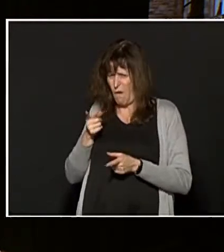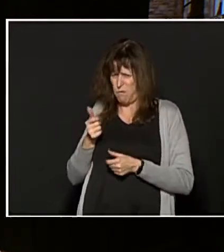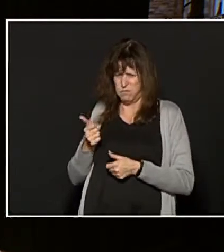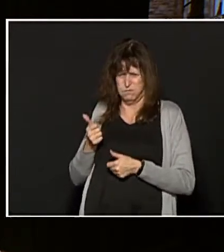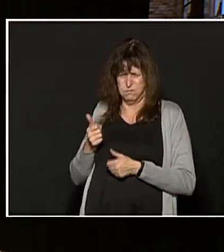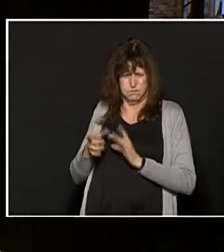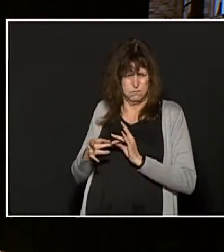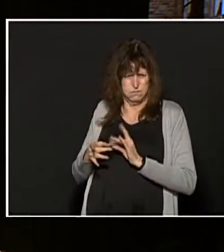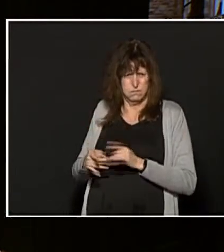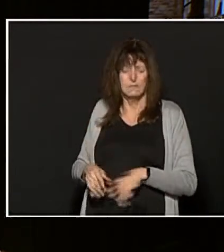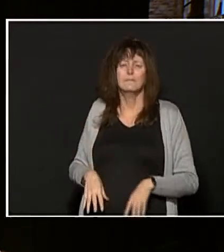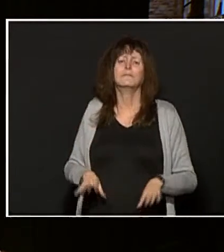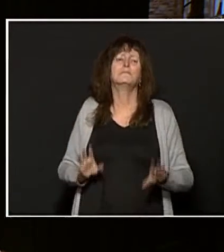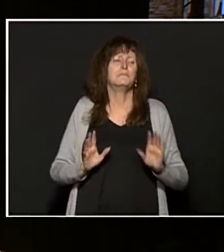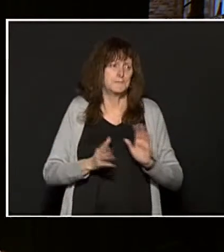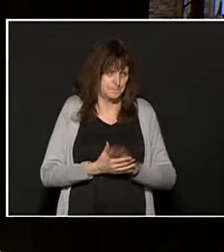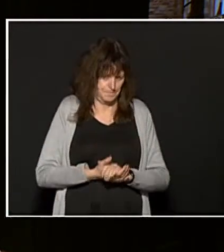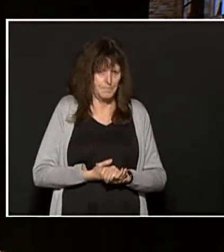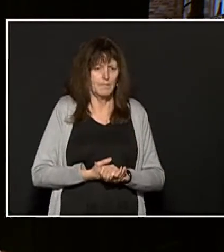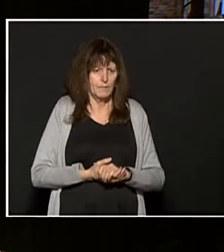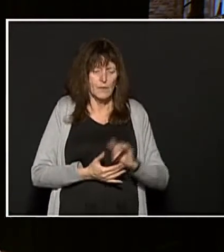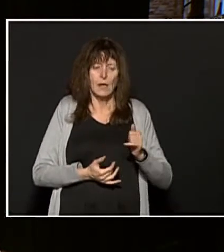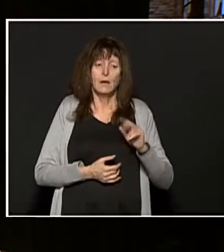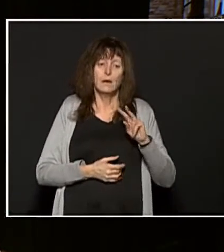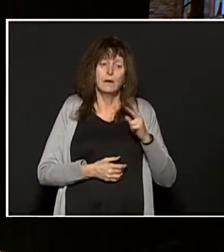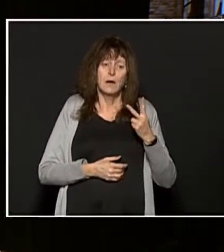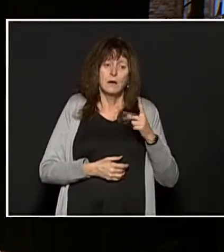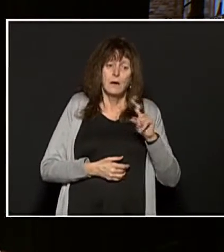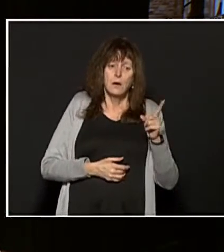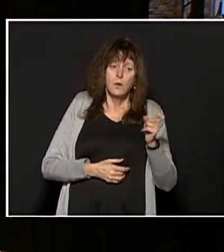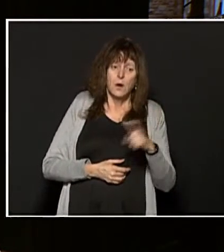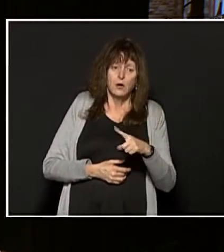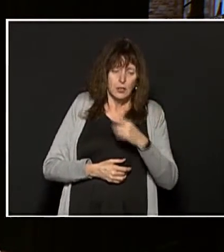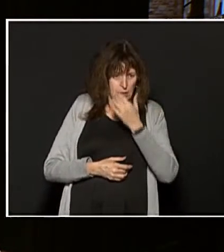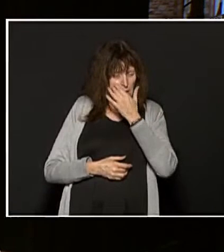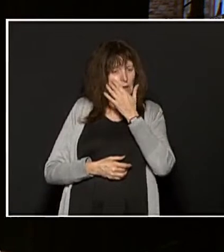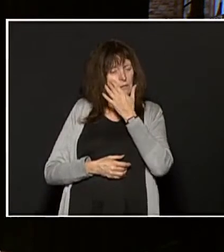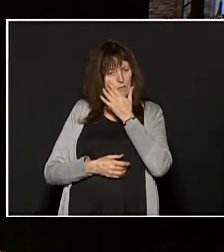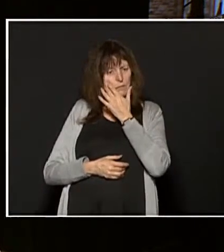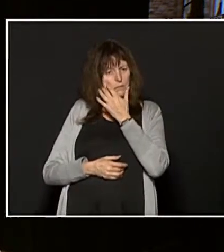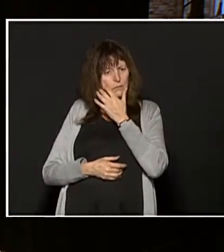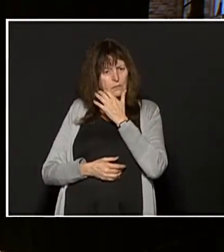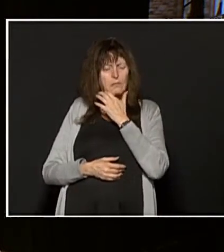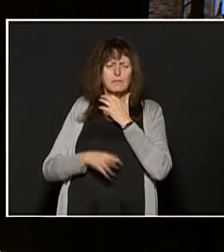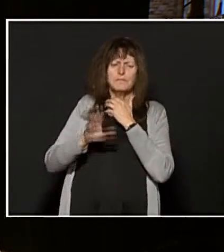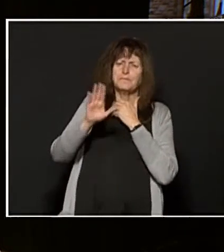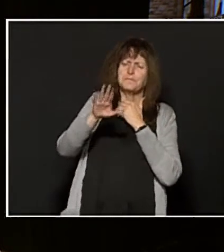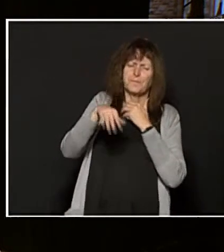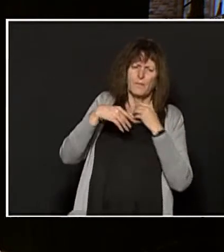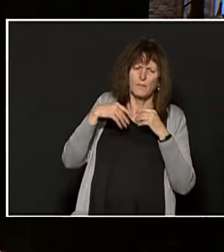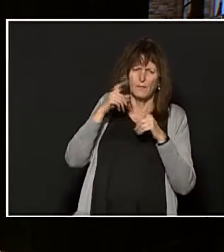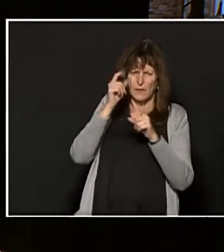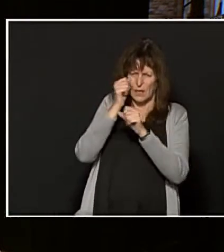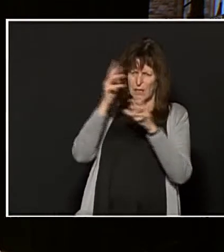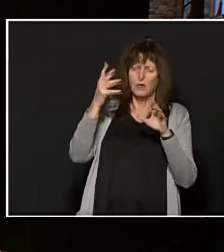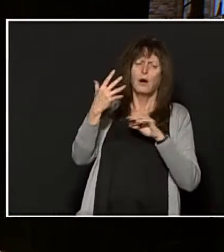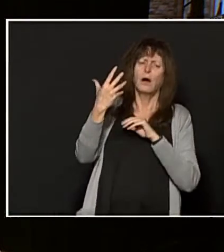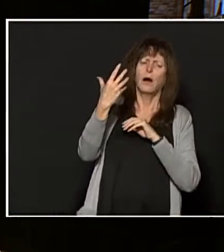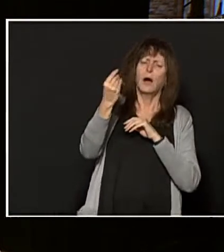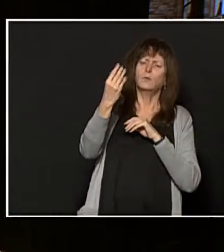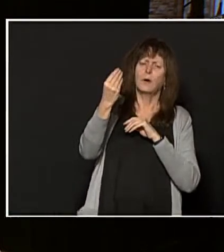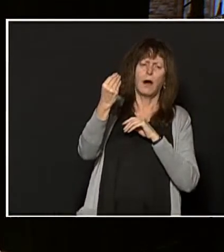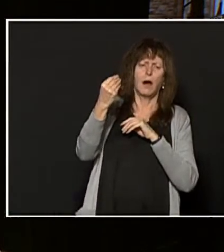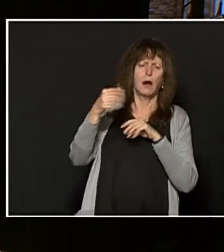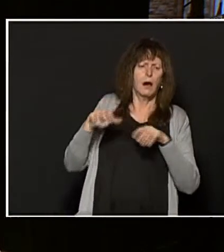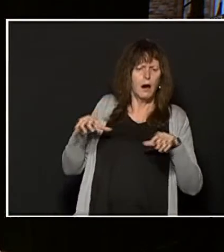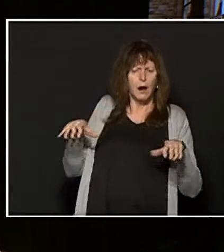Follow up? Just to clarify, you mentioned outdoor congregate activities with masks. That's currently illegal